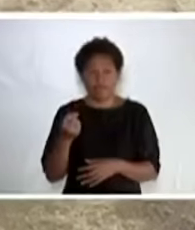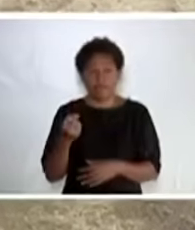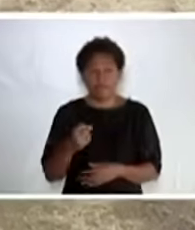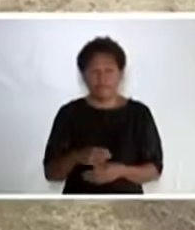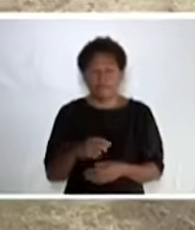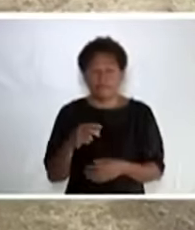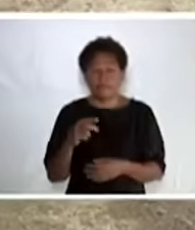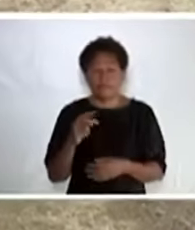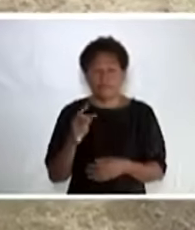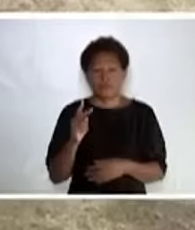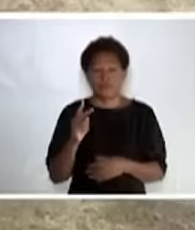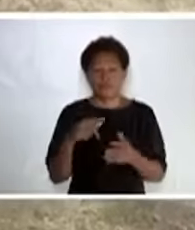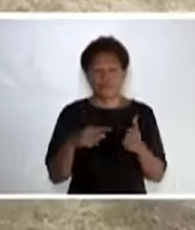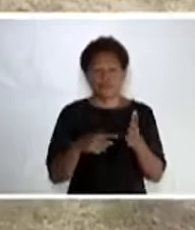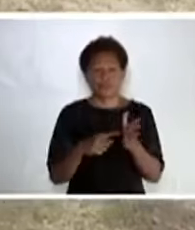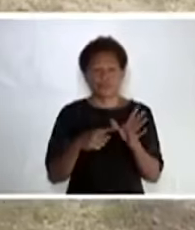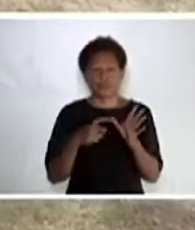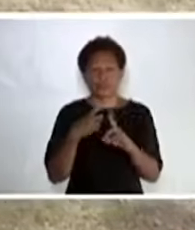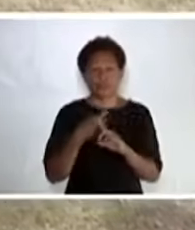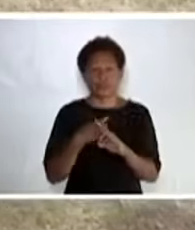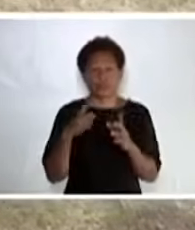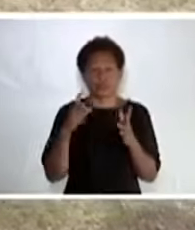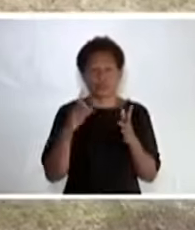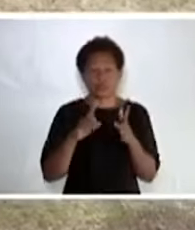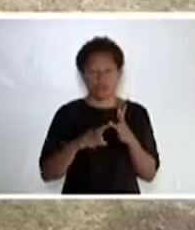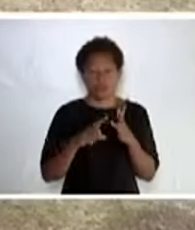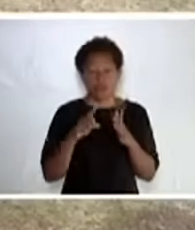Lieutenant Takulimata from Budi